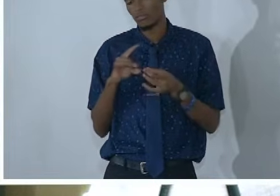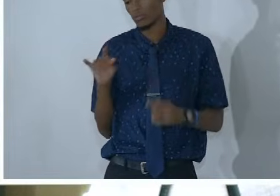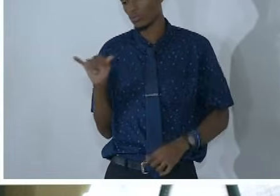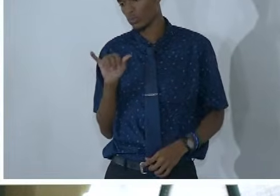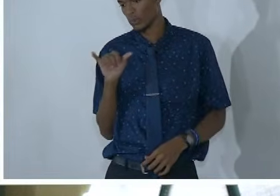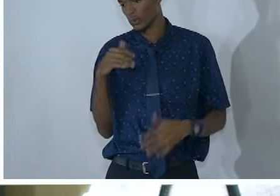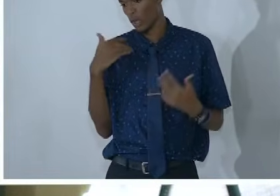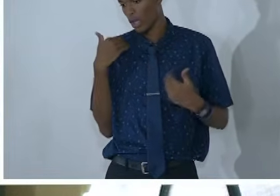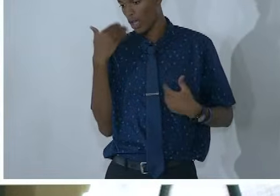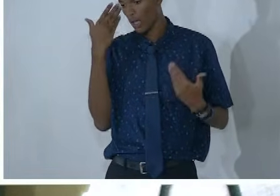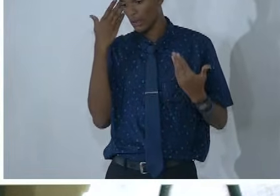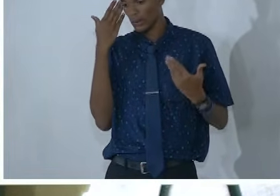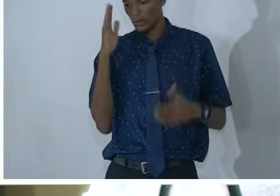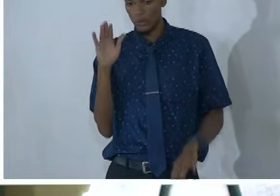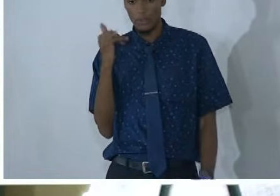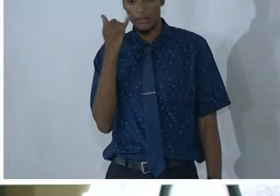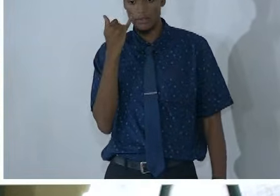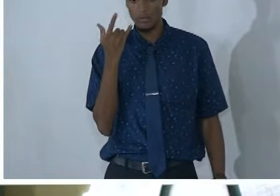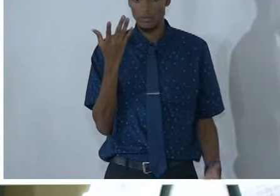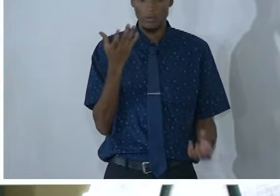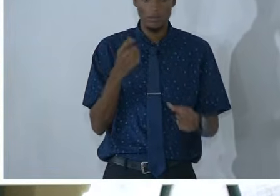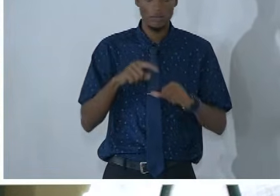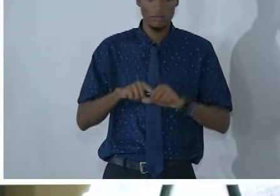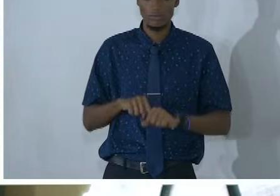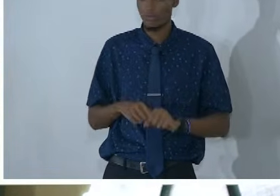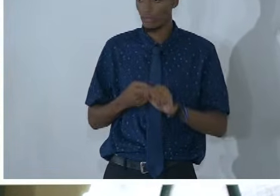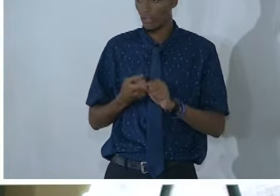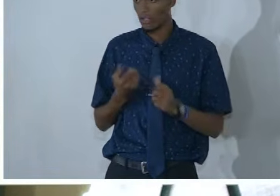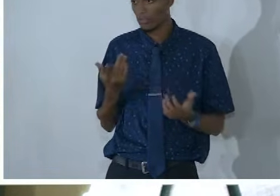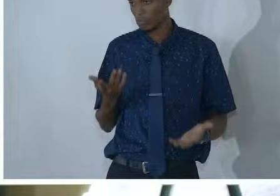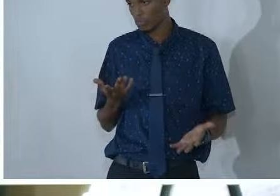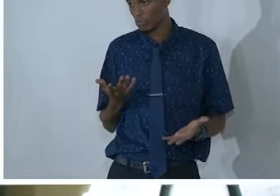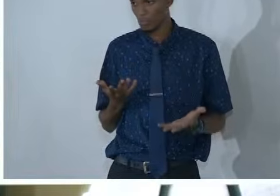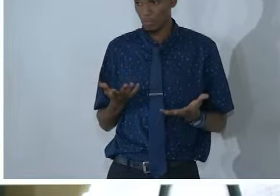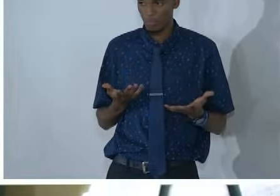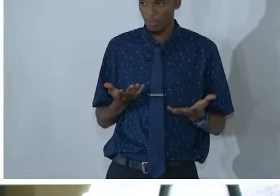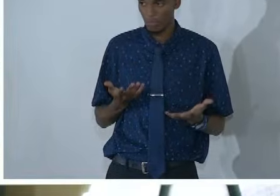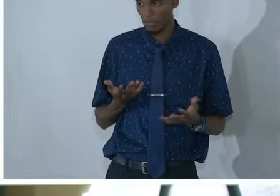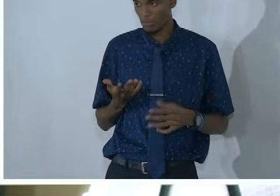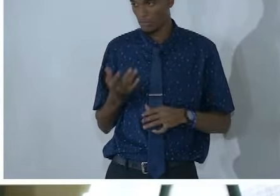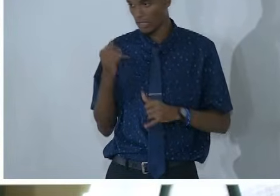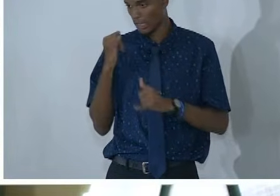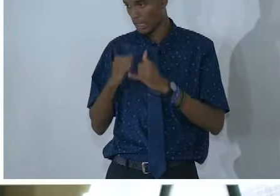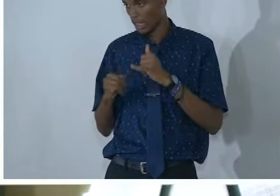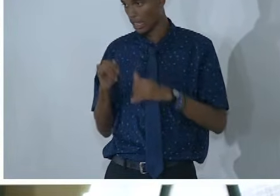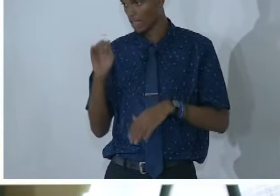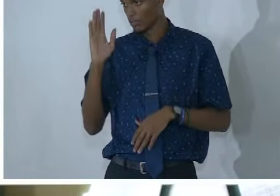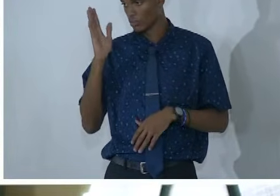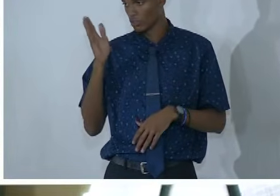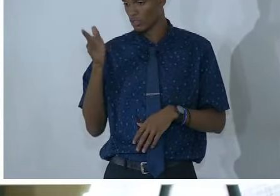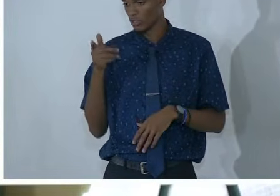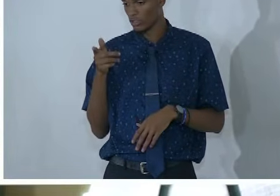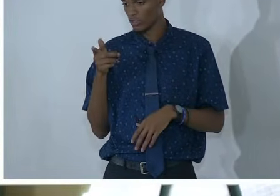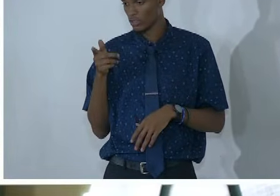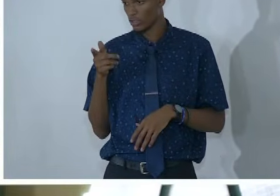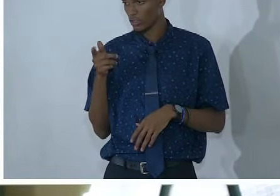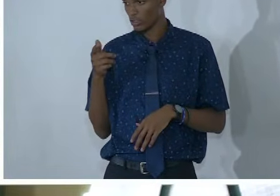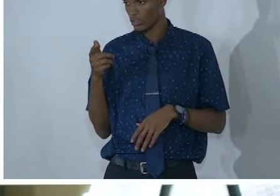don't know if Member Jess wants to start us off since the last presentation.